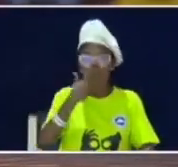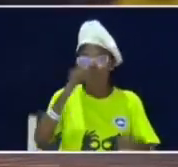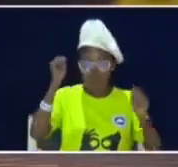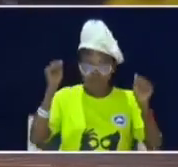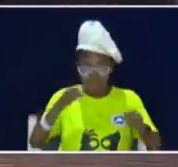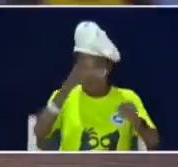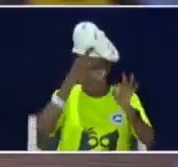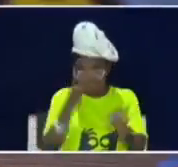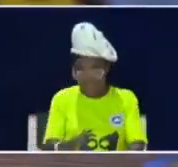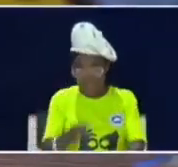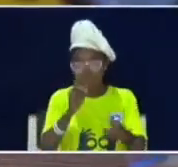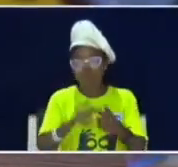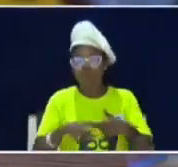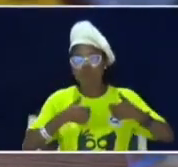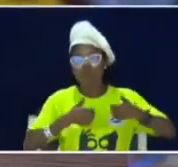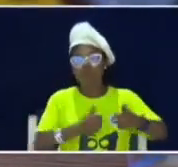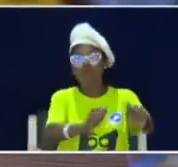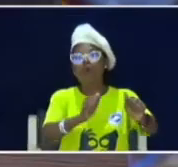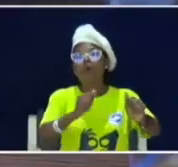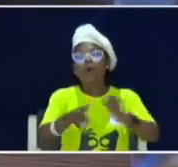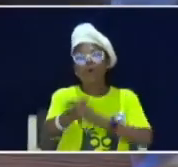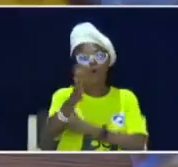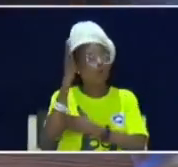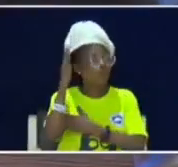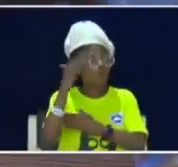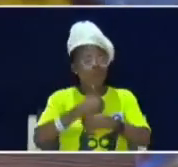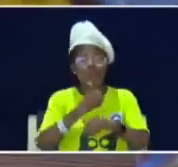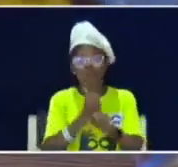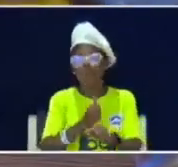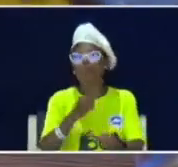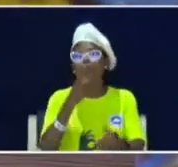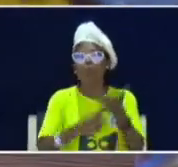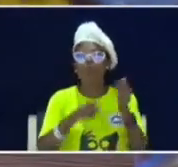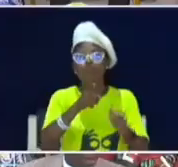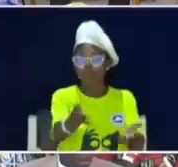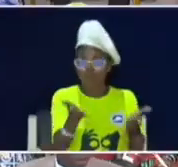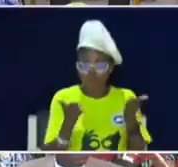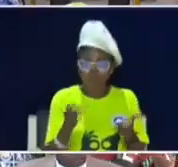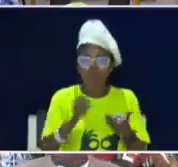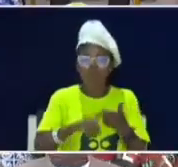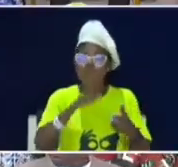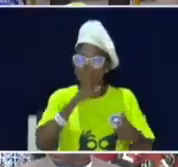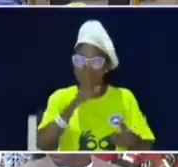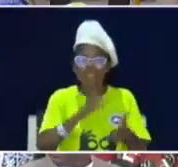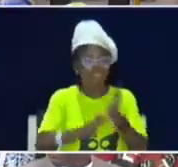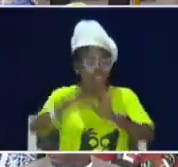Jesus, the Lord will make you what you want to be. In the name of Jesus.